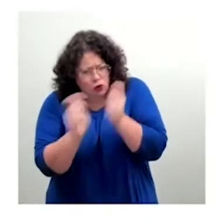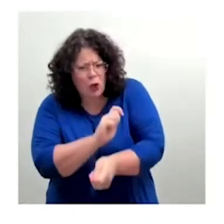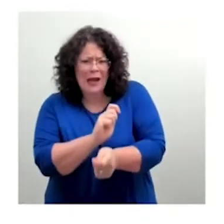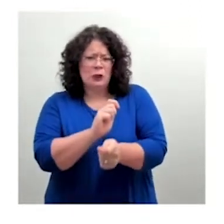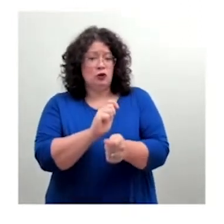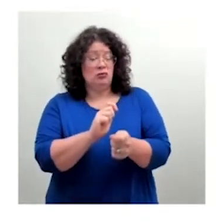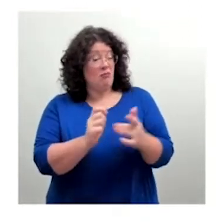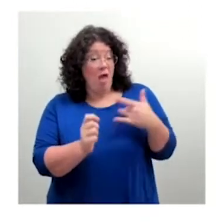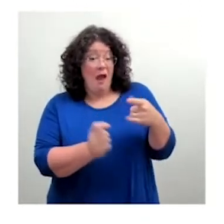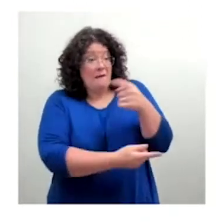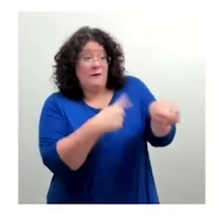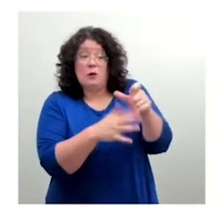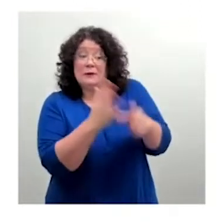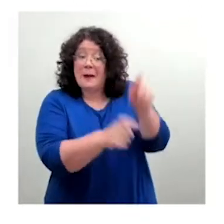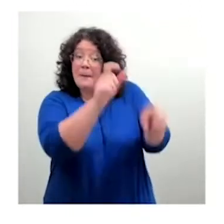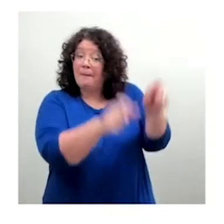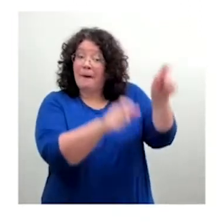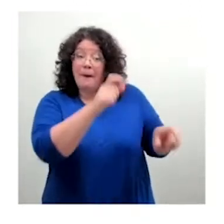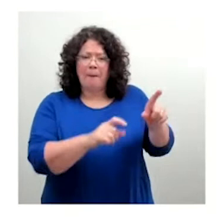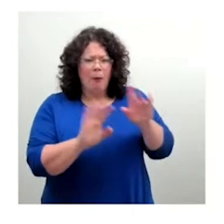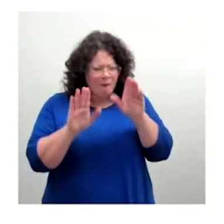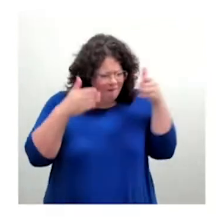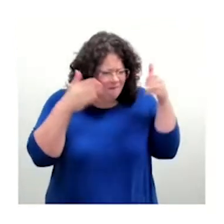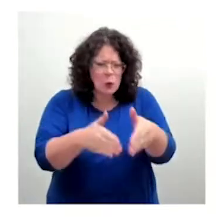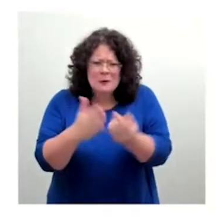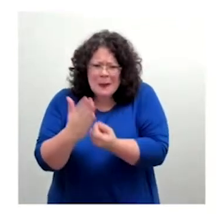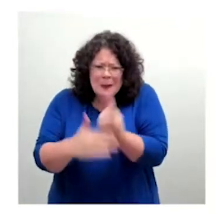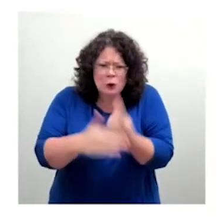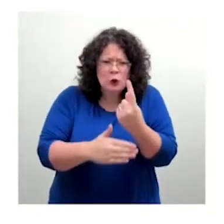people, removing barriers and extending opportunities.